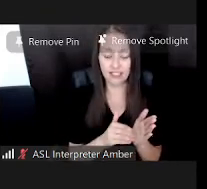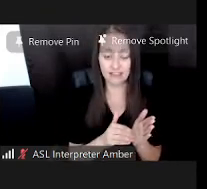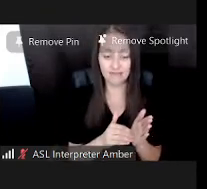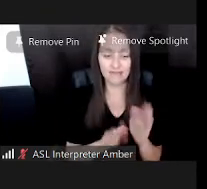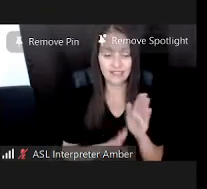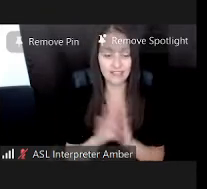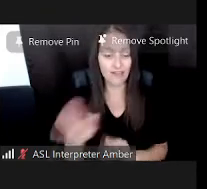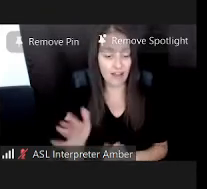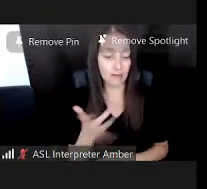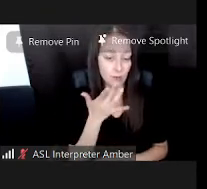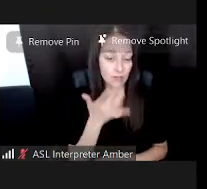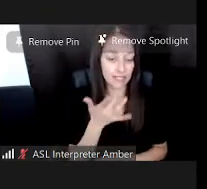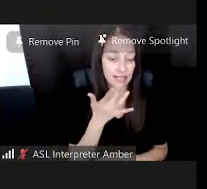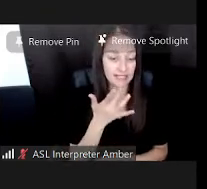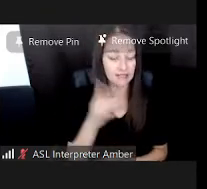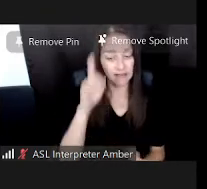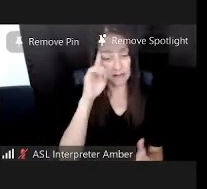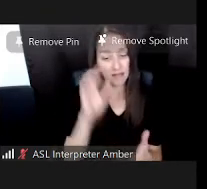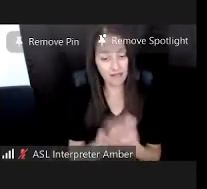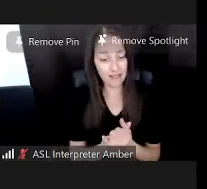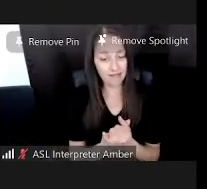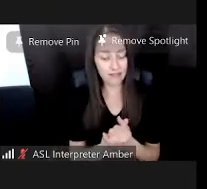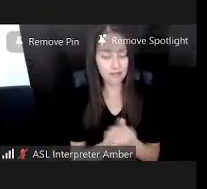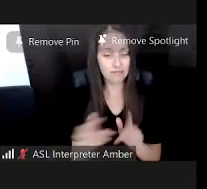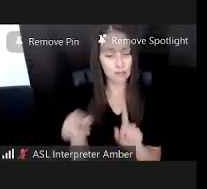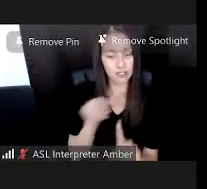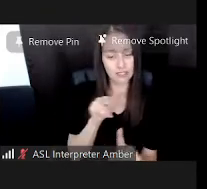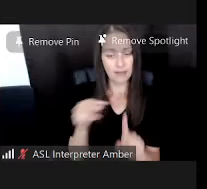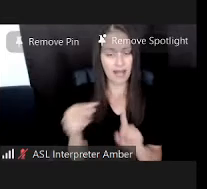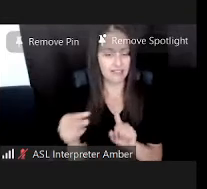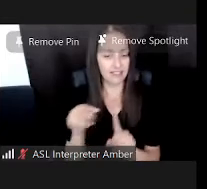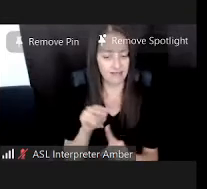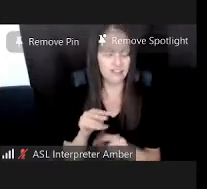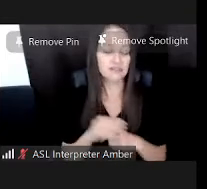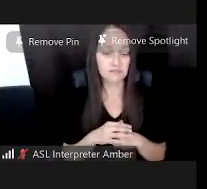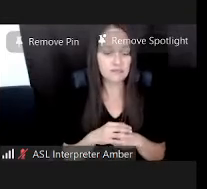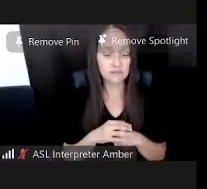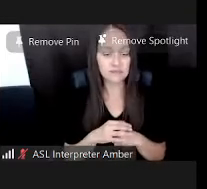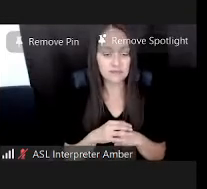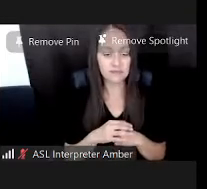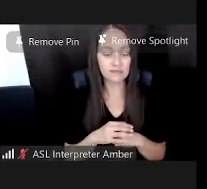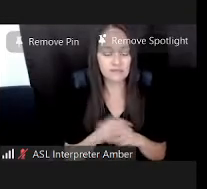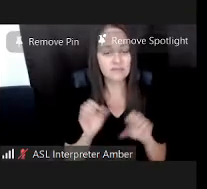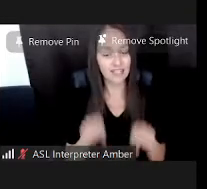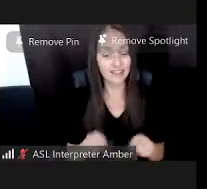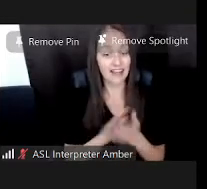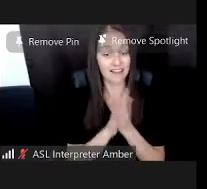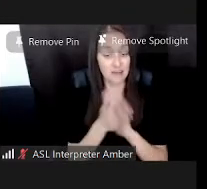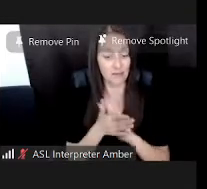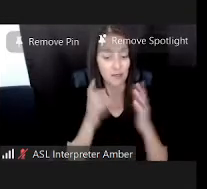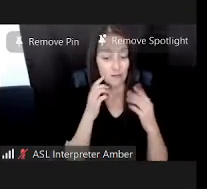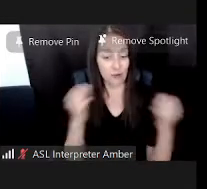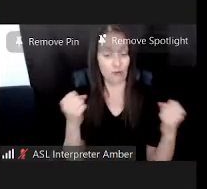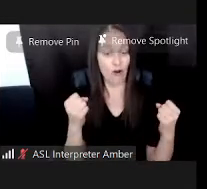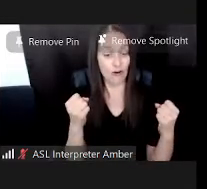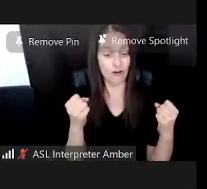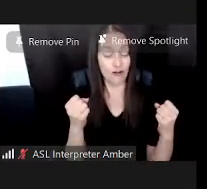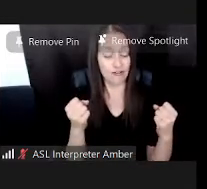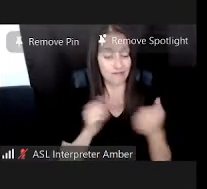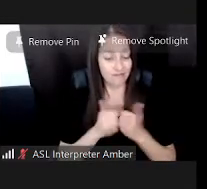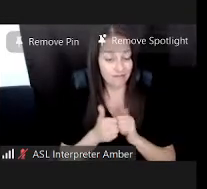or belief or perspective. And that then gets solidified, can be almost calcified, right? Yeah.